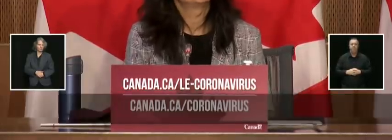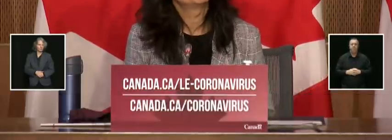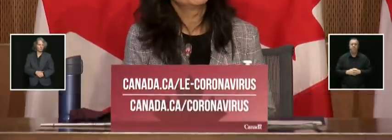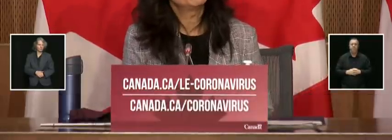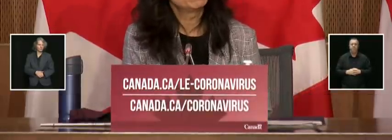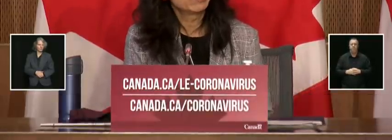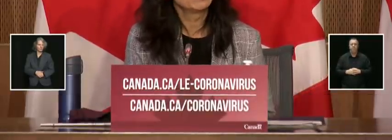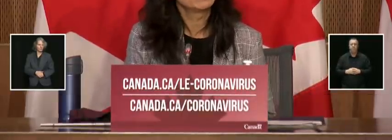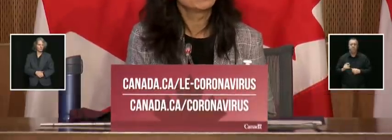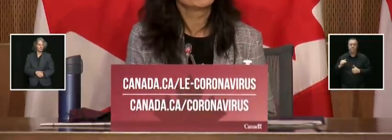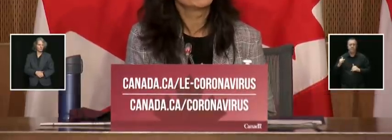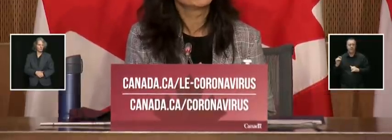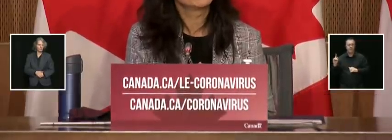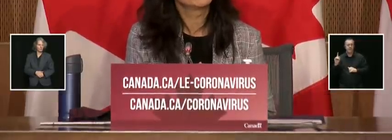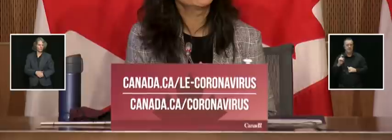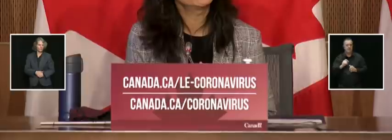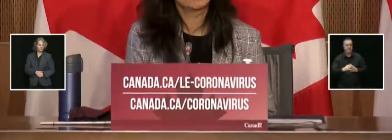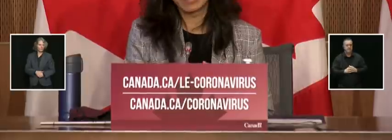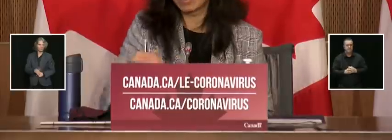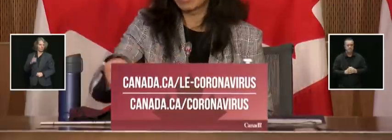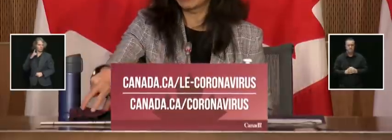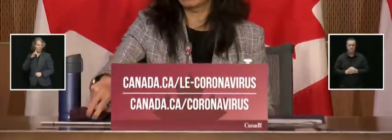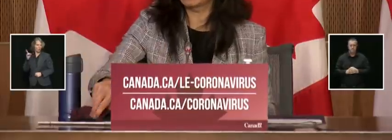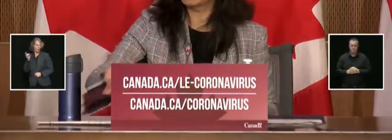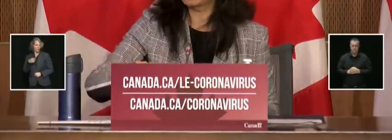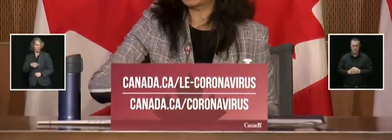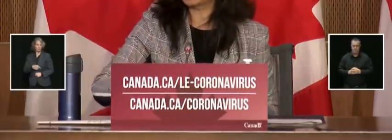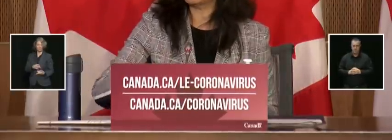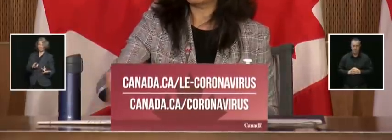That is what we hope. And yeah.